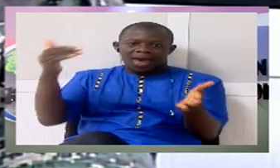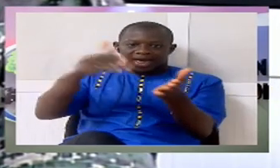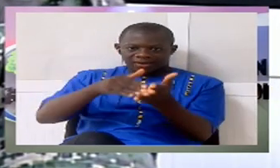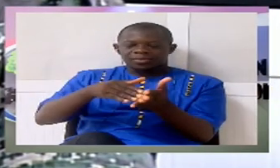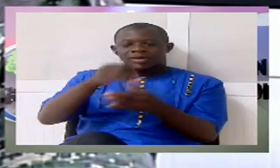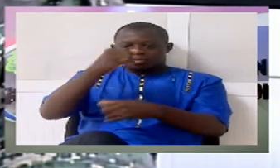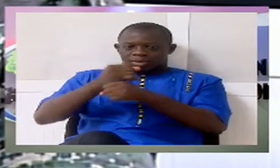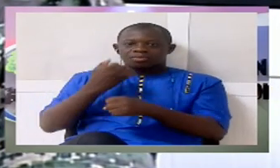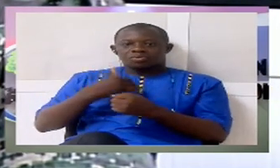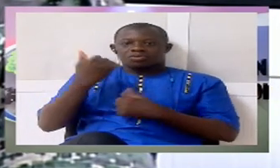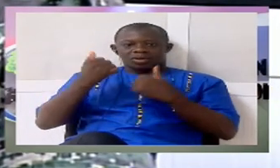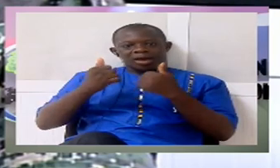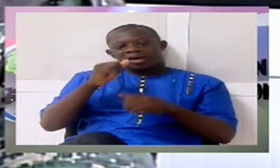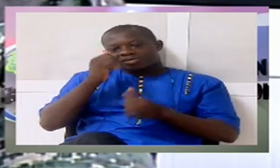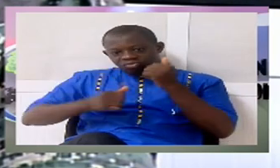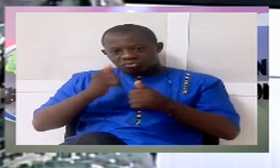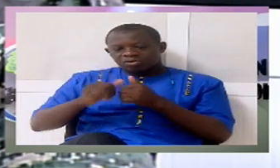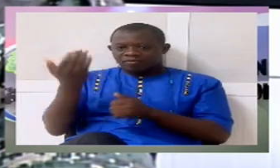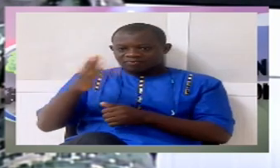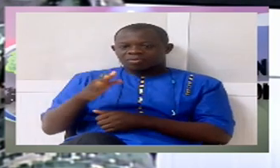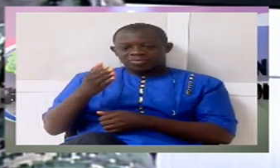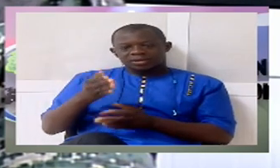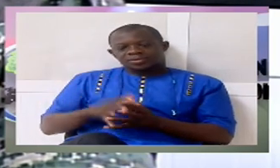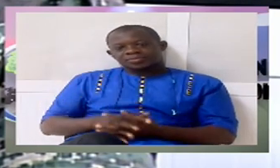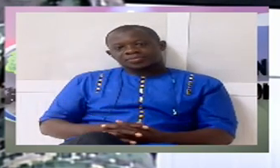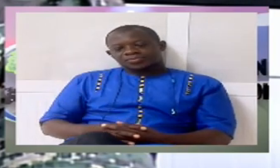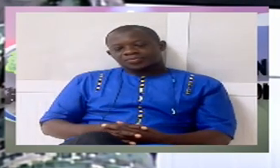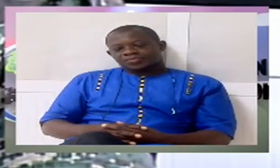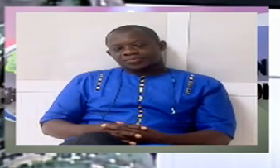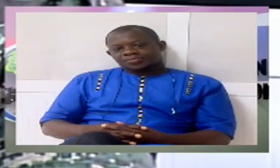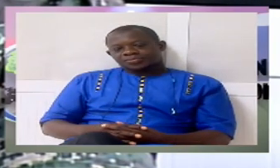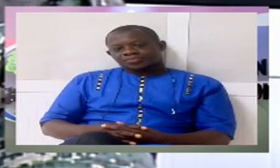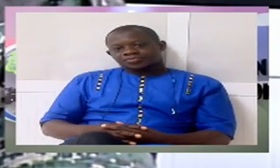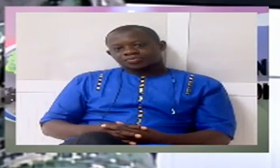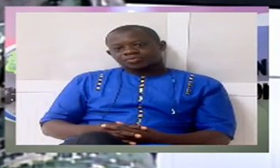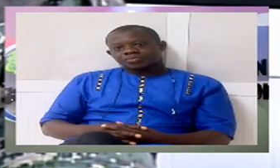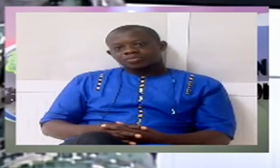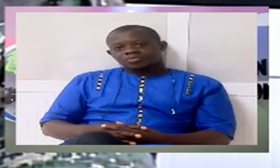moy né nit ñi buñu gisé convoy bi di leen jublu ci dañ dé daw.